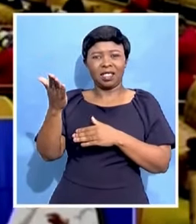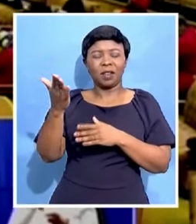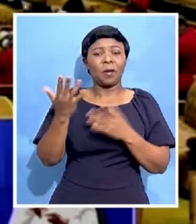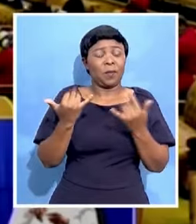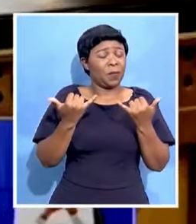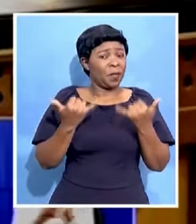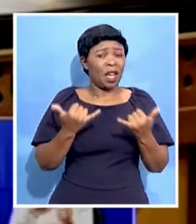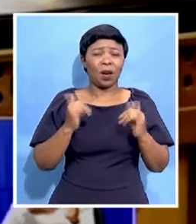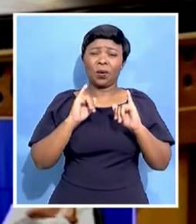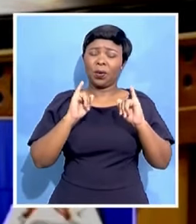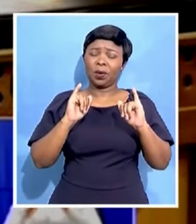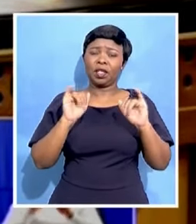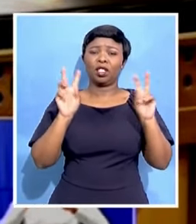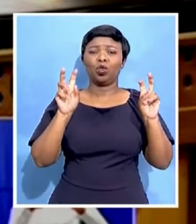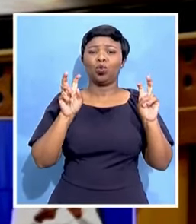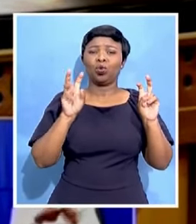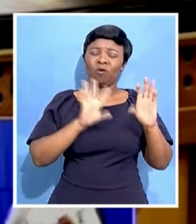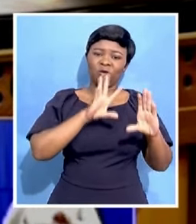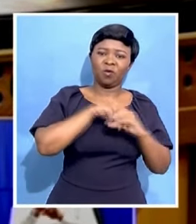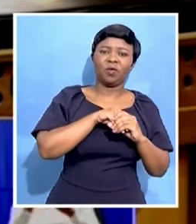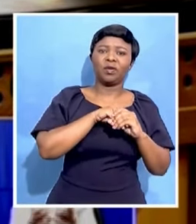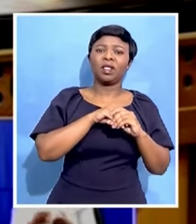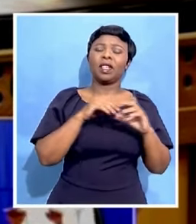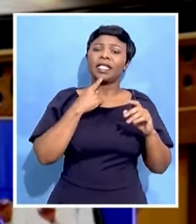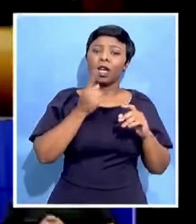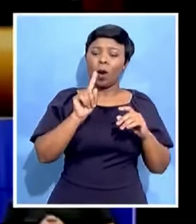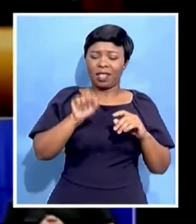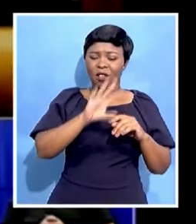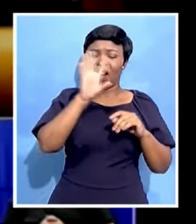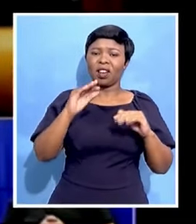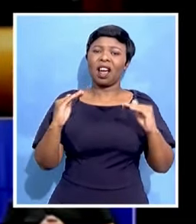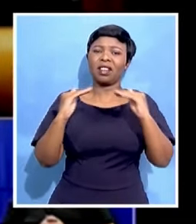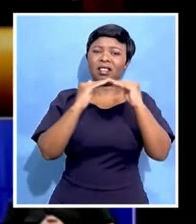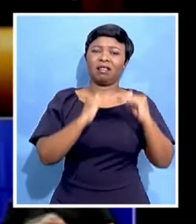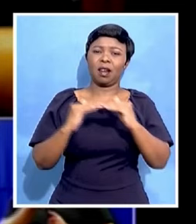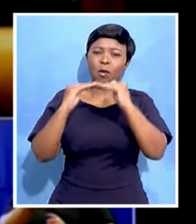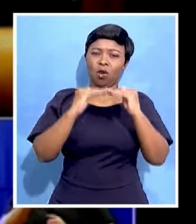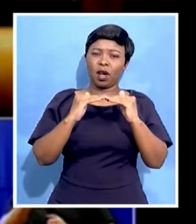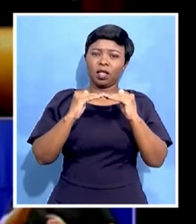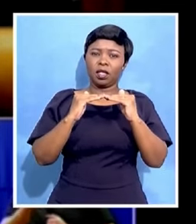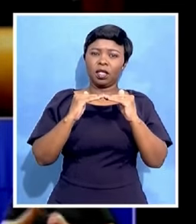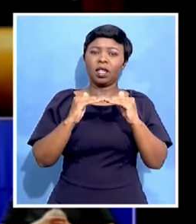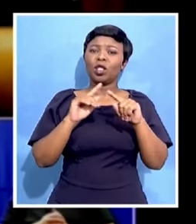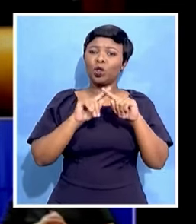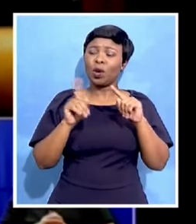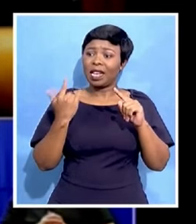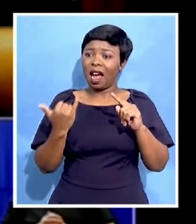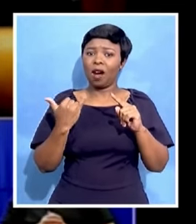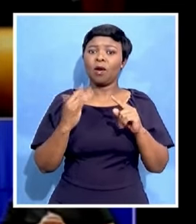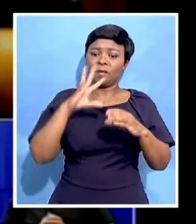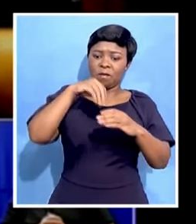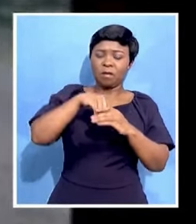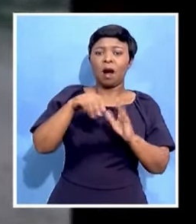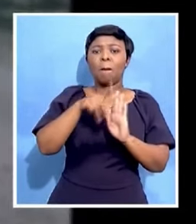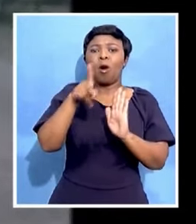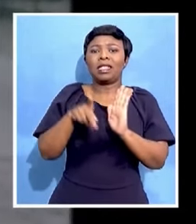South Africa. The fight for land has been an integral part of the PAC's politics at the height of oppression of black